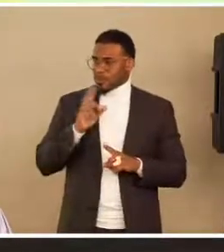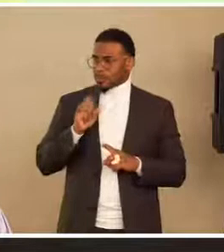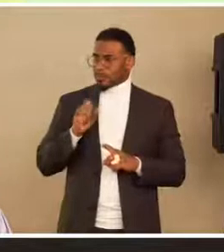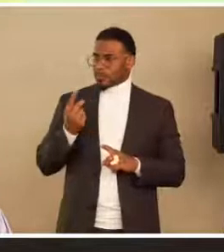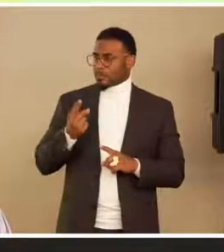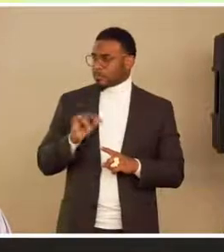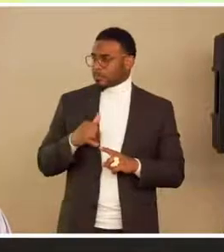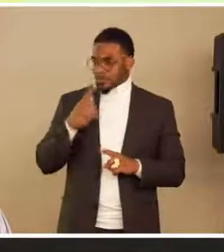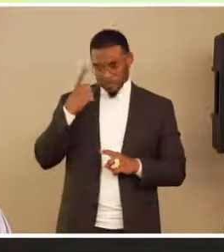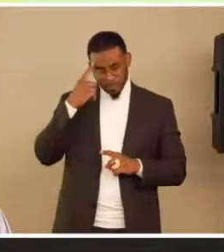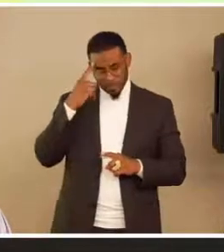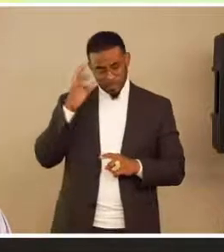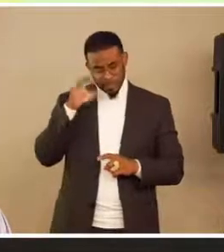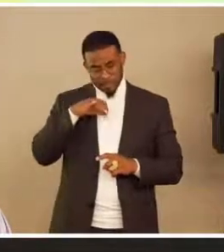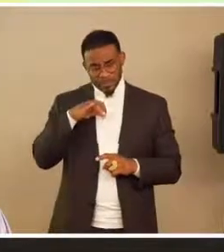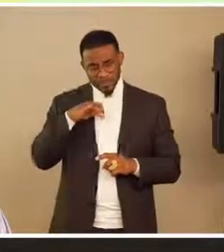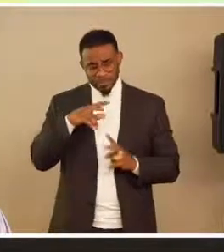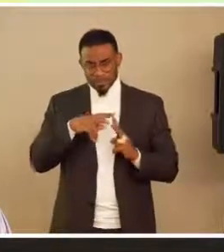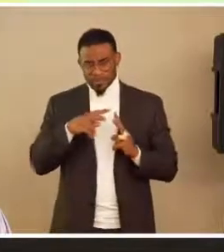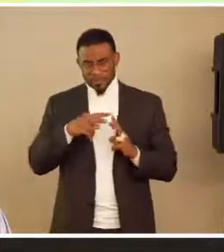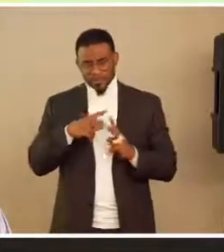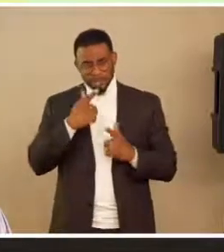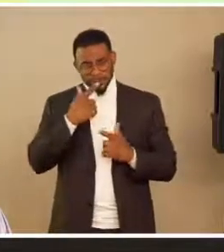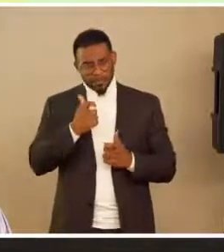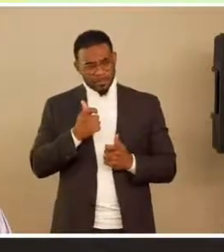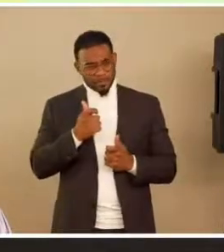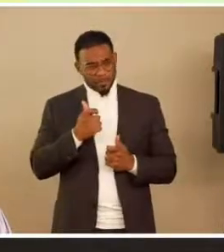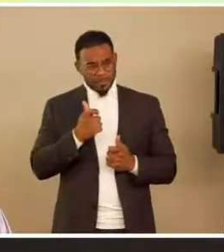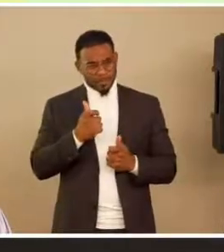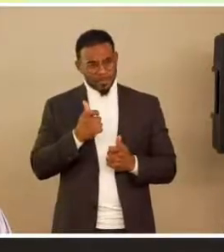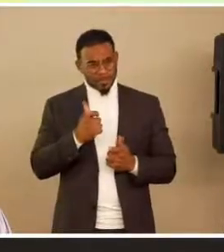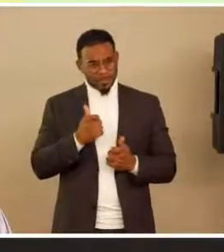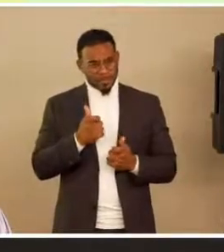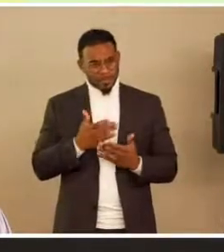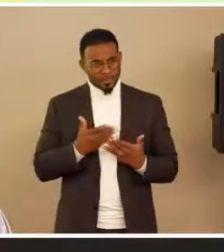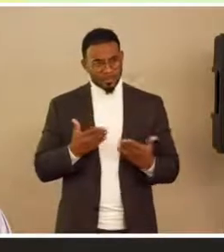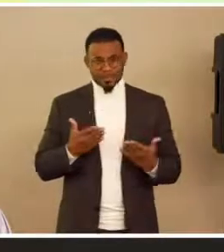was something that I thought was a very interesting and compelling